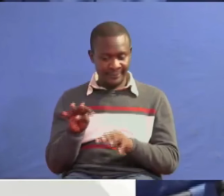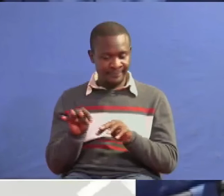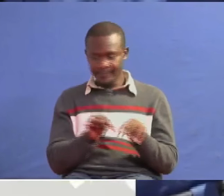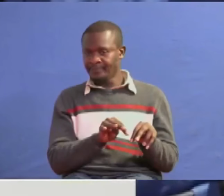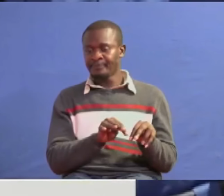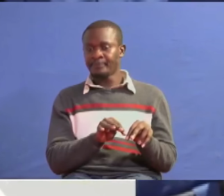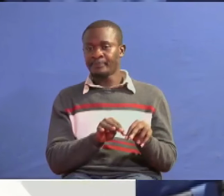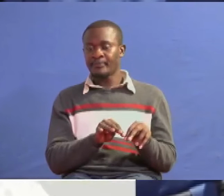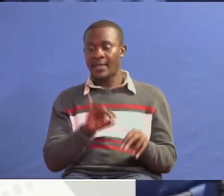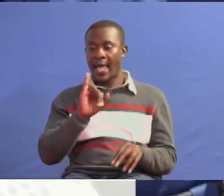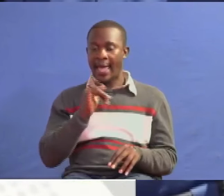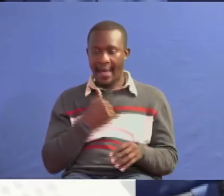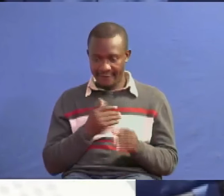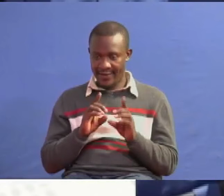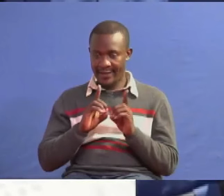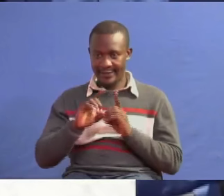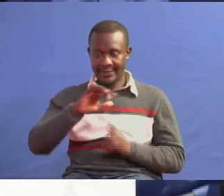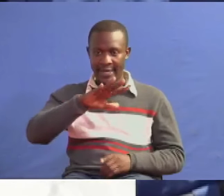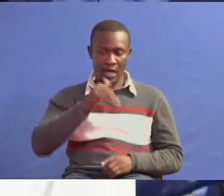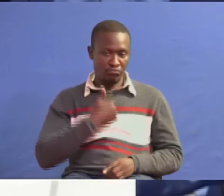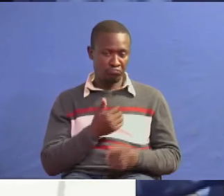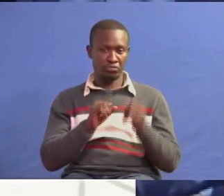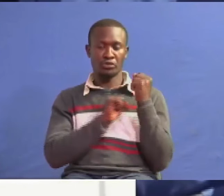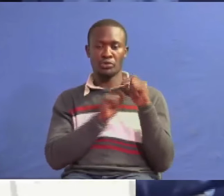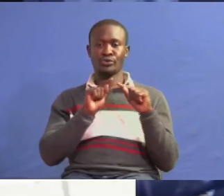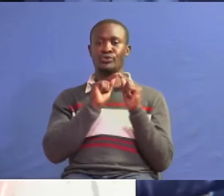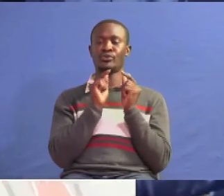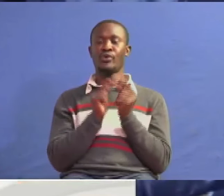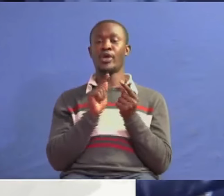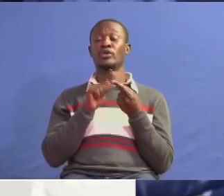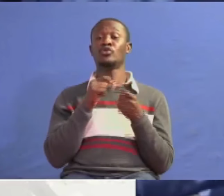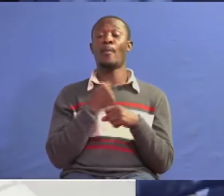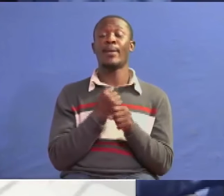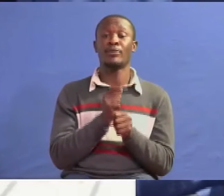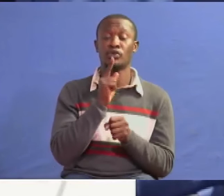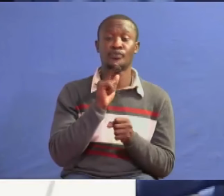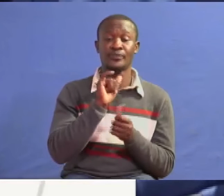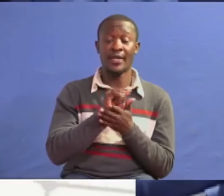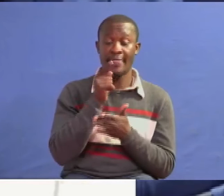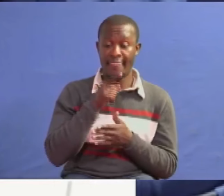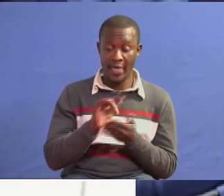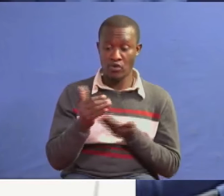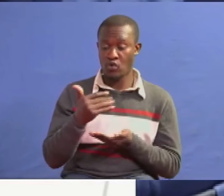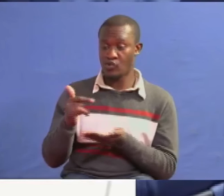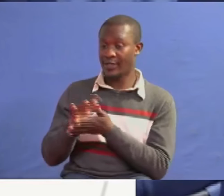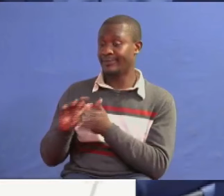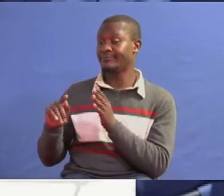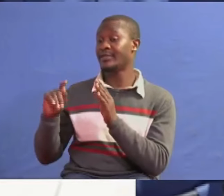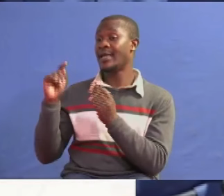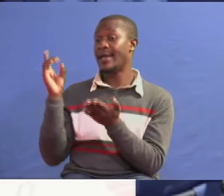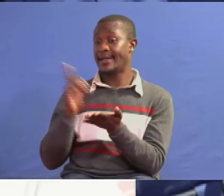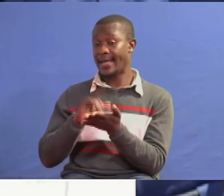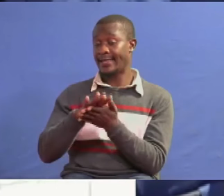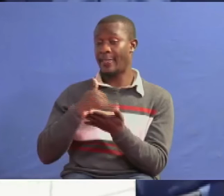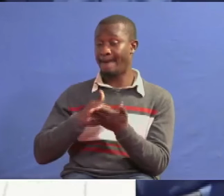exception. I have directed the county security team to make sure they collect data. And the